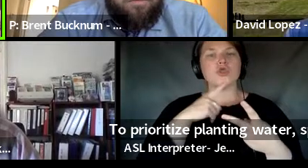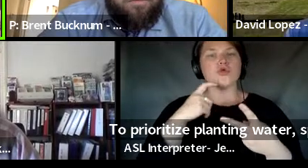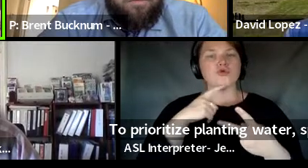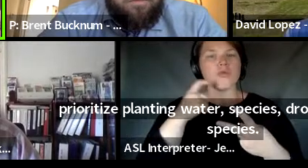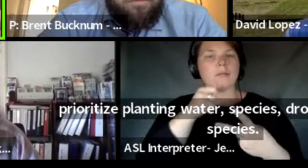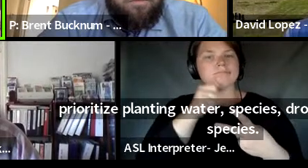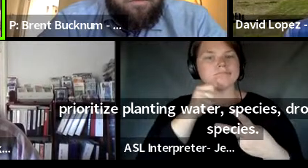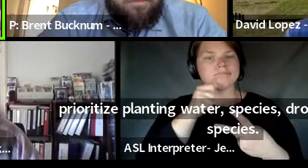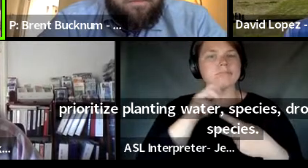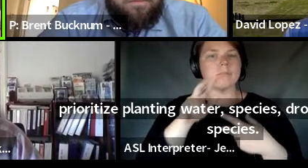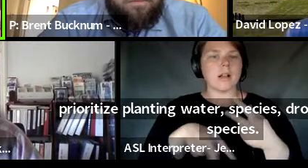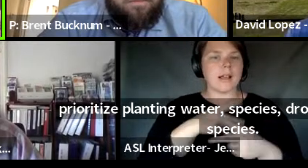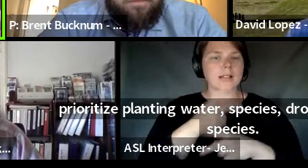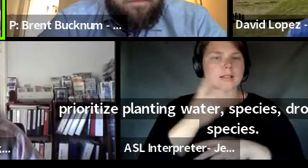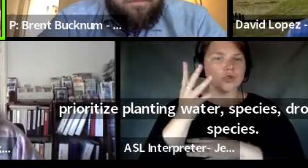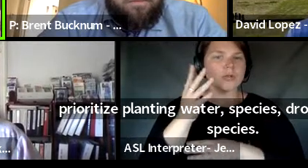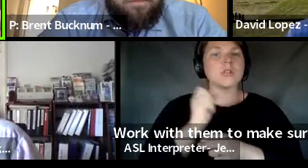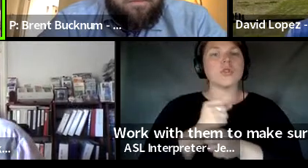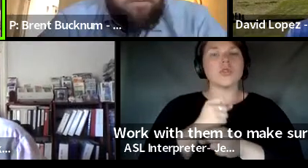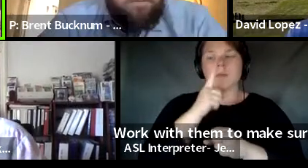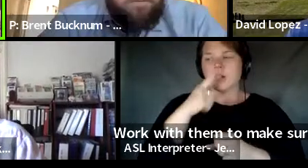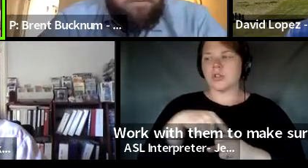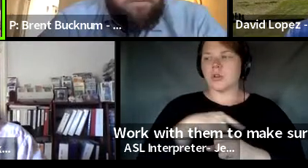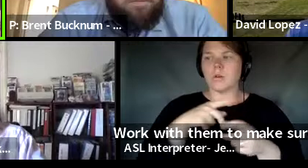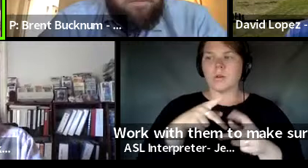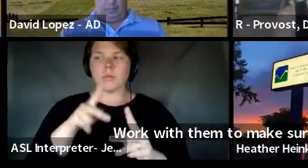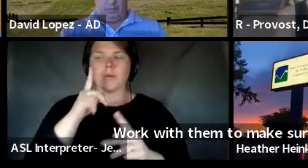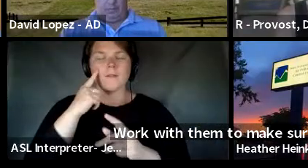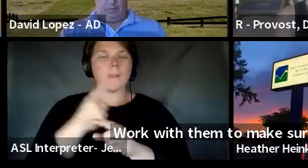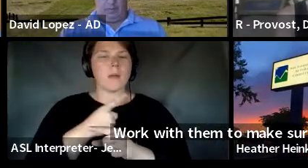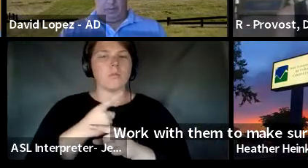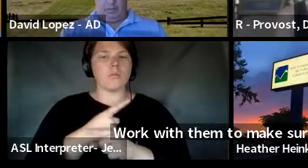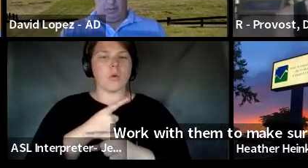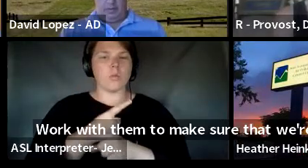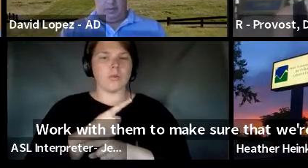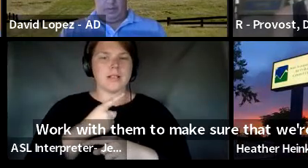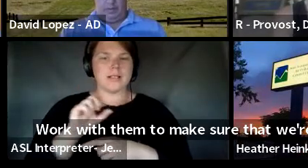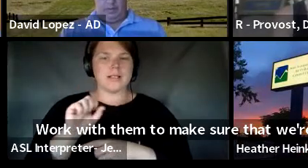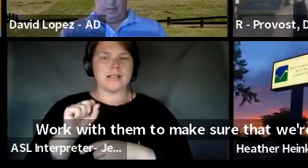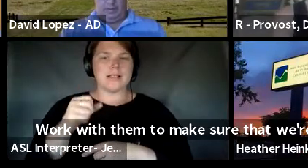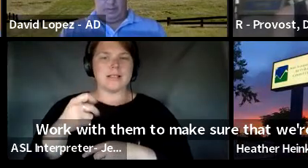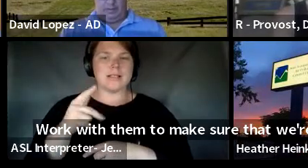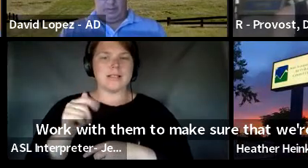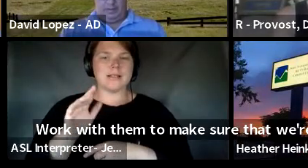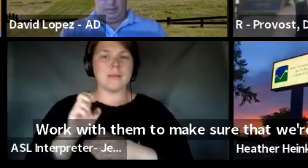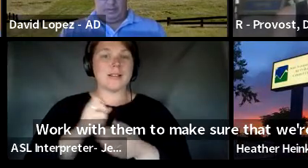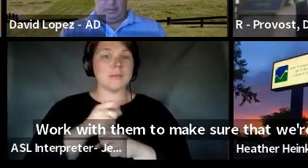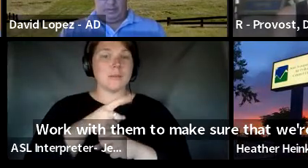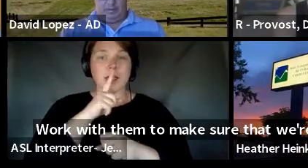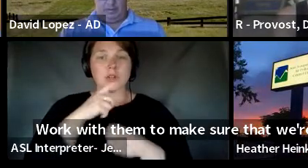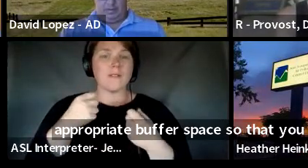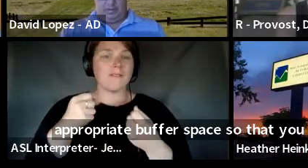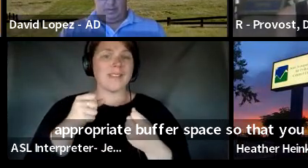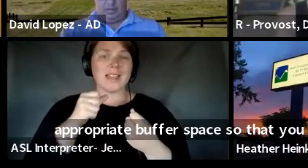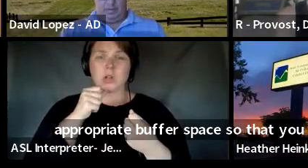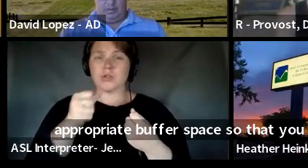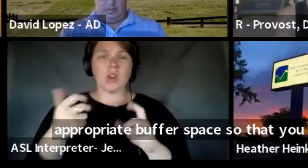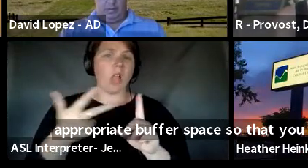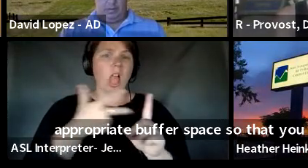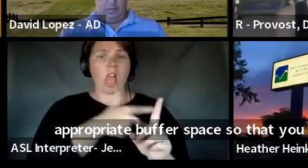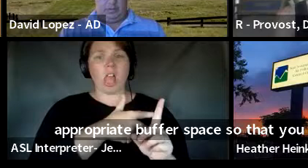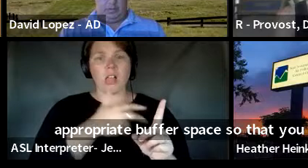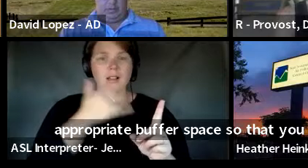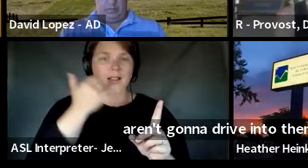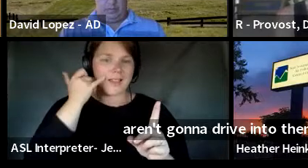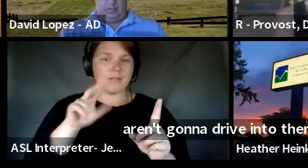to ensure that we're allowing for the appropriate buffer space so that, vehicles aren't going to drive into them if they're spinning